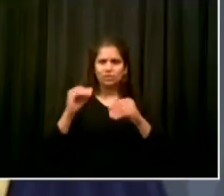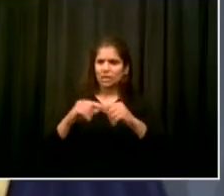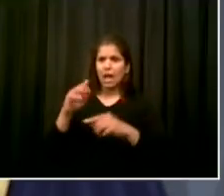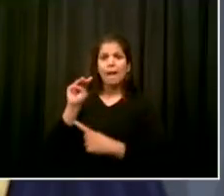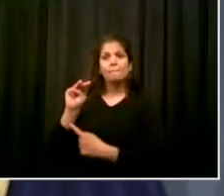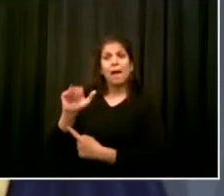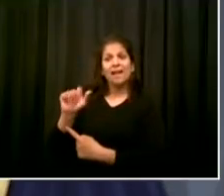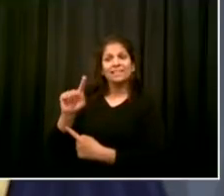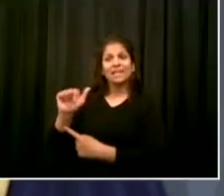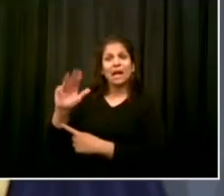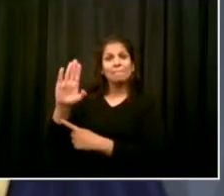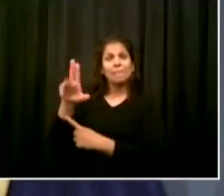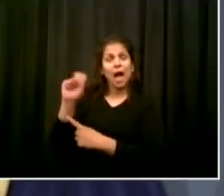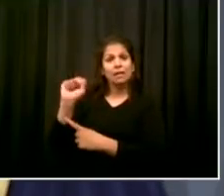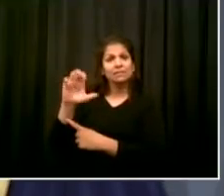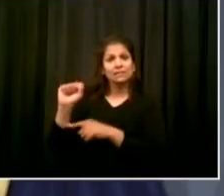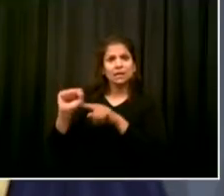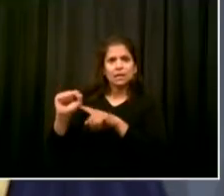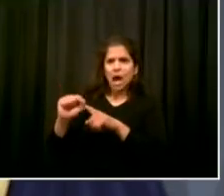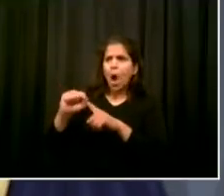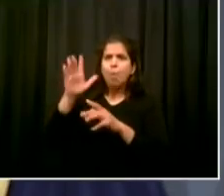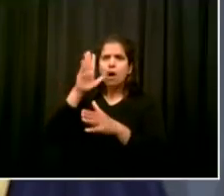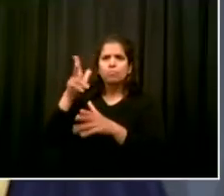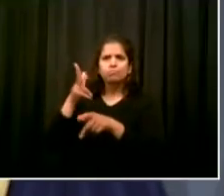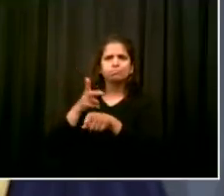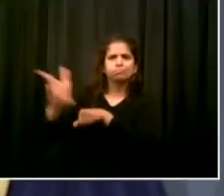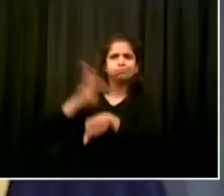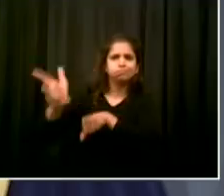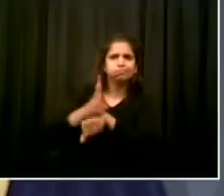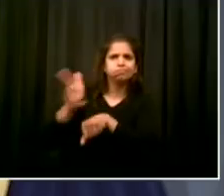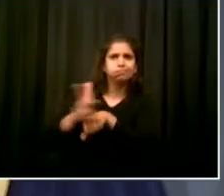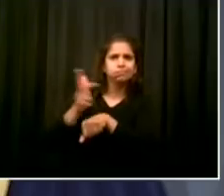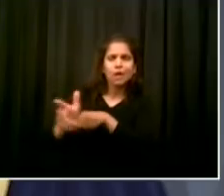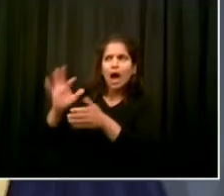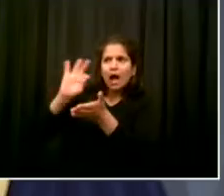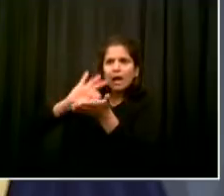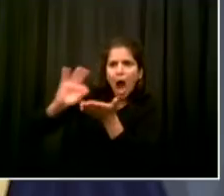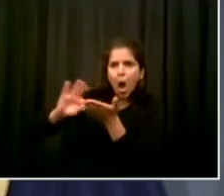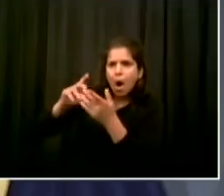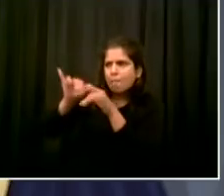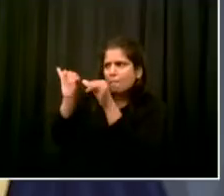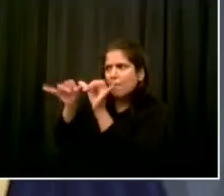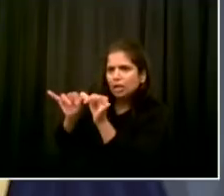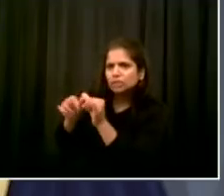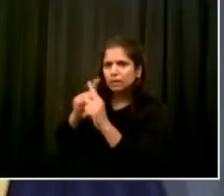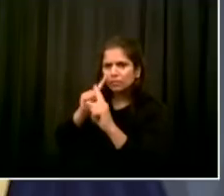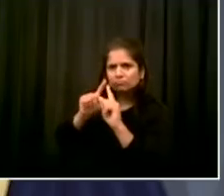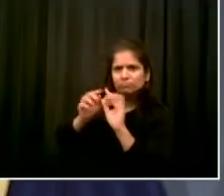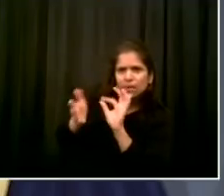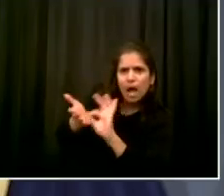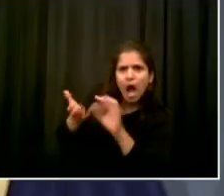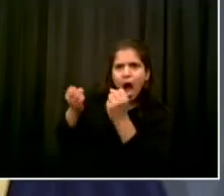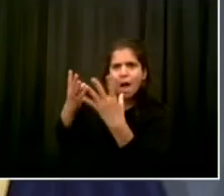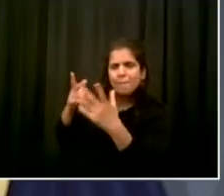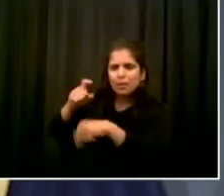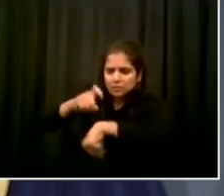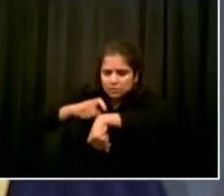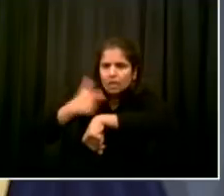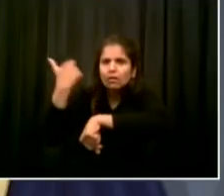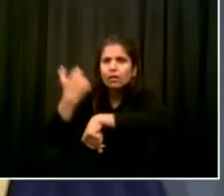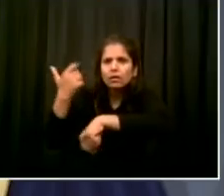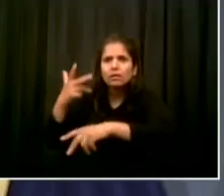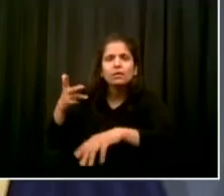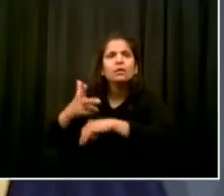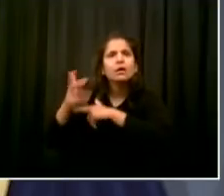But I think it's also true, and we've talked about it, that some people are going to only be comfortable in a car in the short term. I think that's a really good question, and we'll